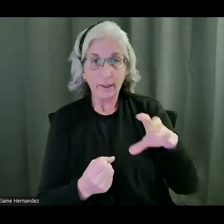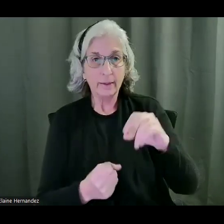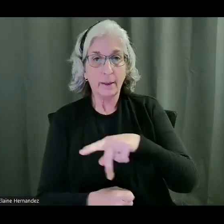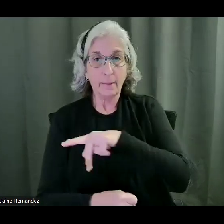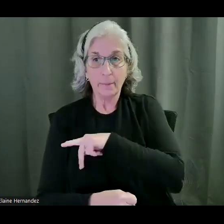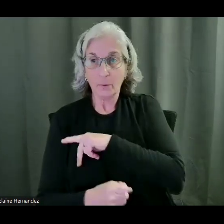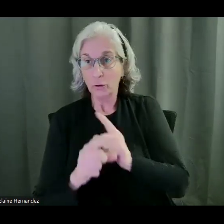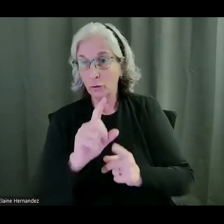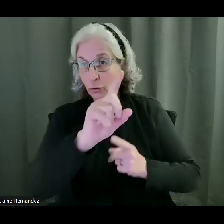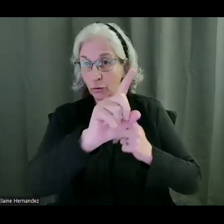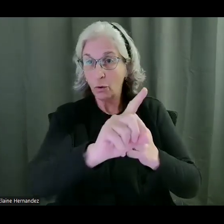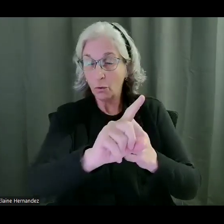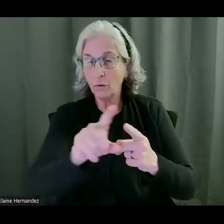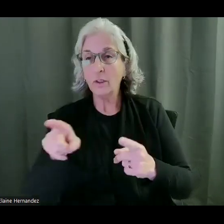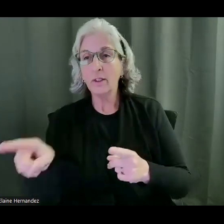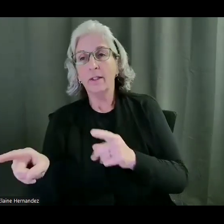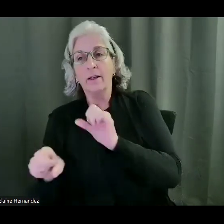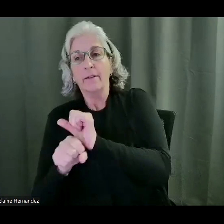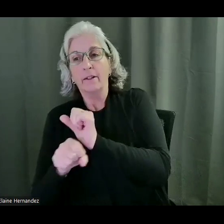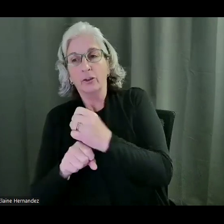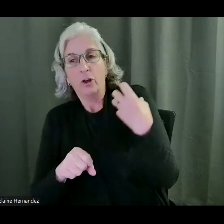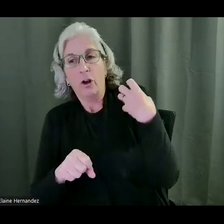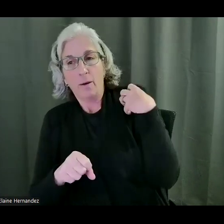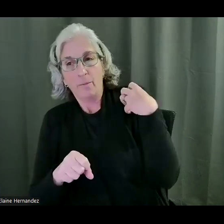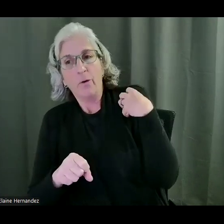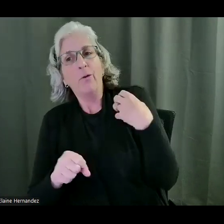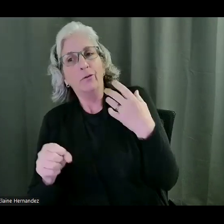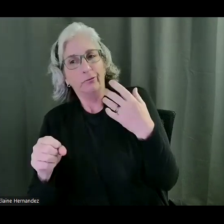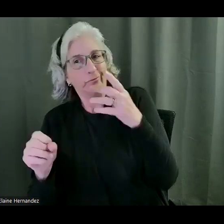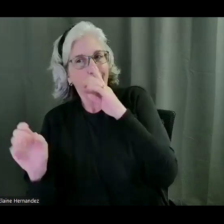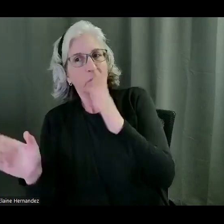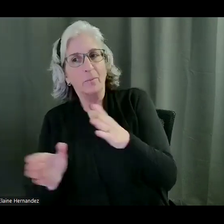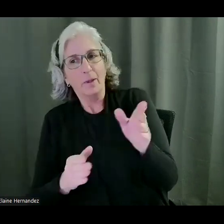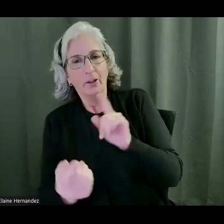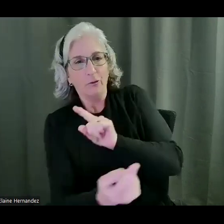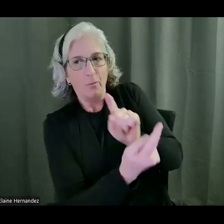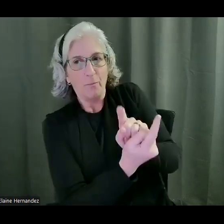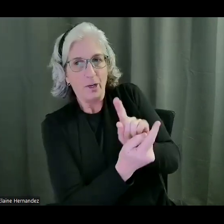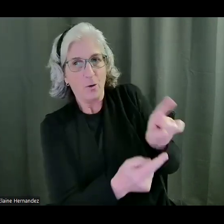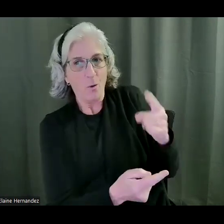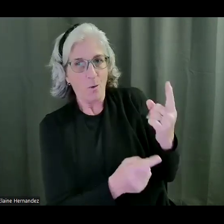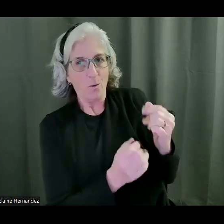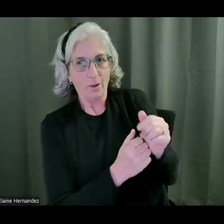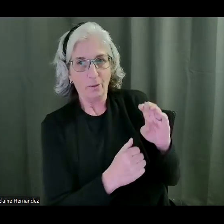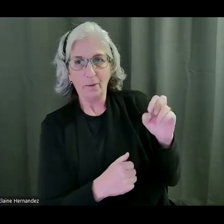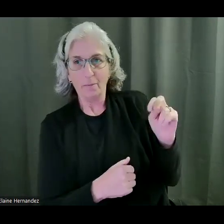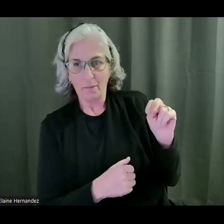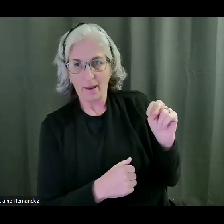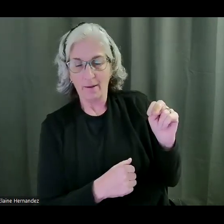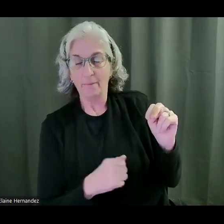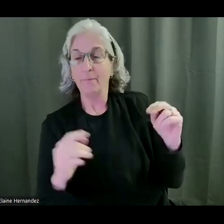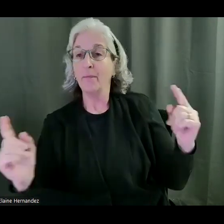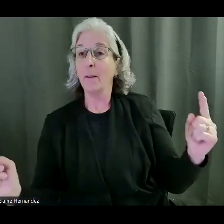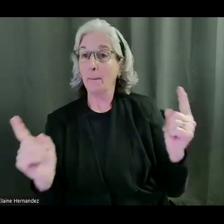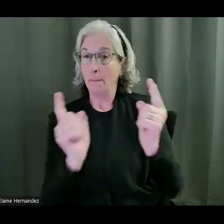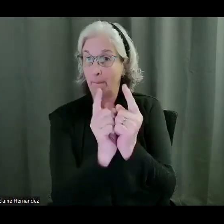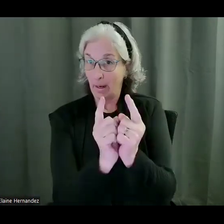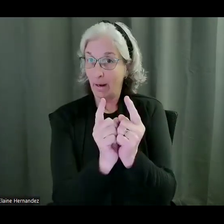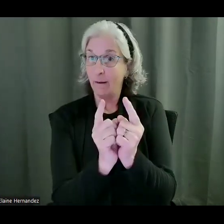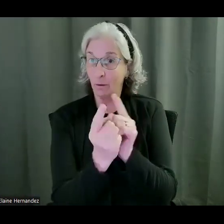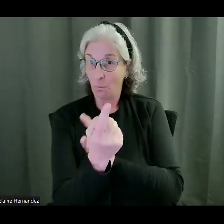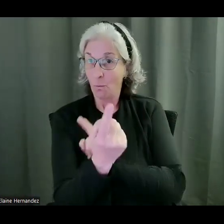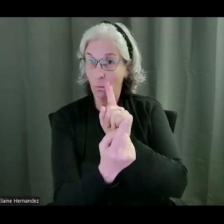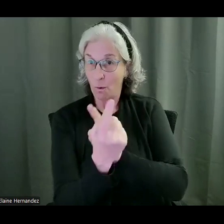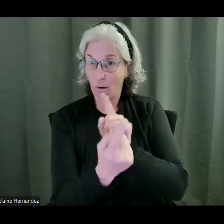coach arranged a follow-up appointment with only Ben. During the subsequent meeting, Ben and his job coach met one-on-one